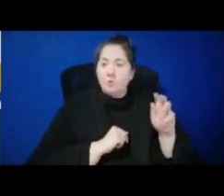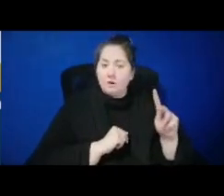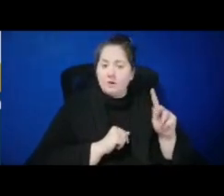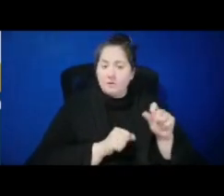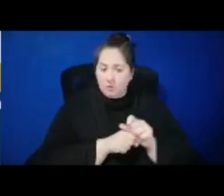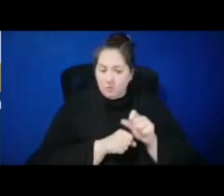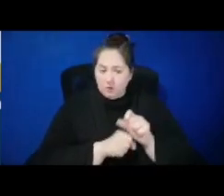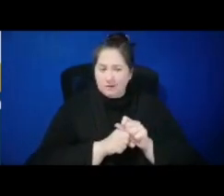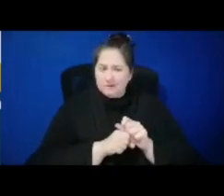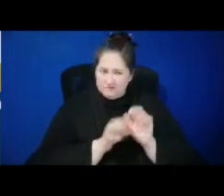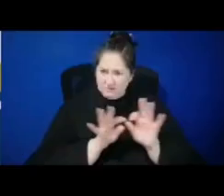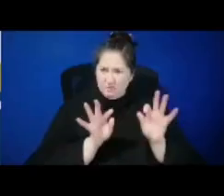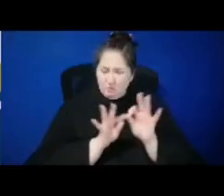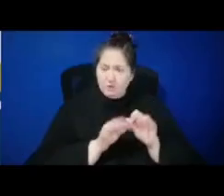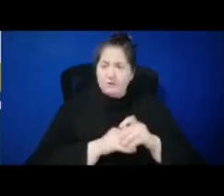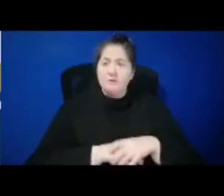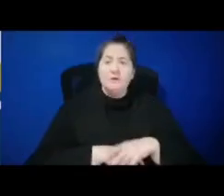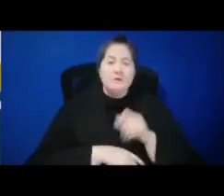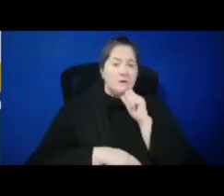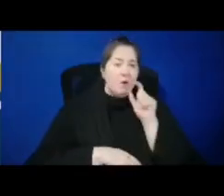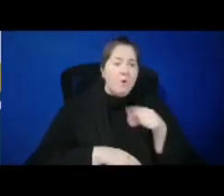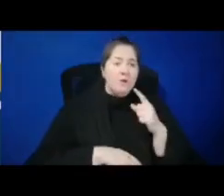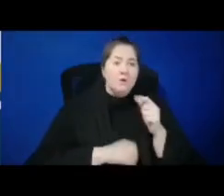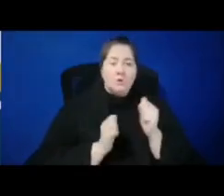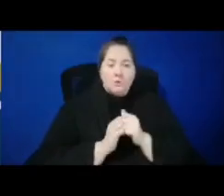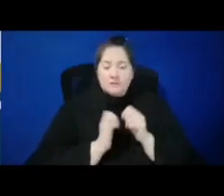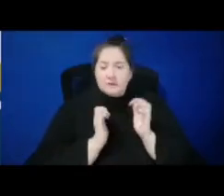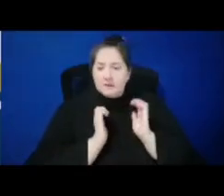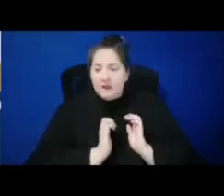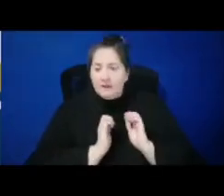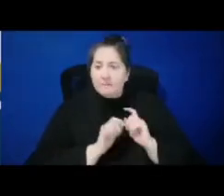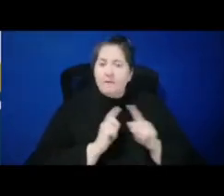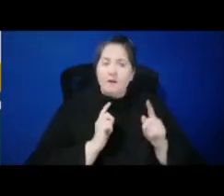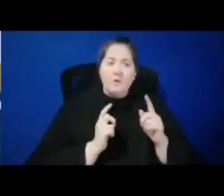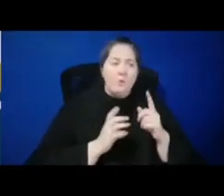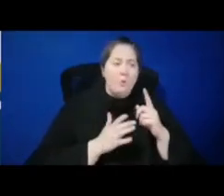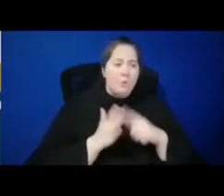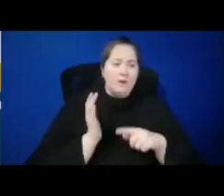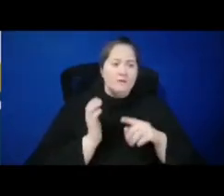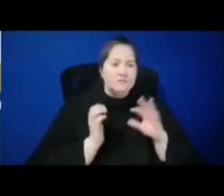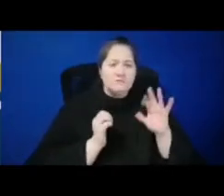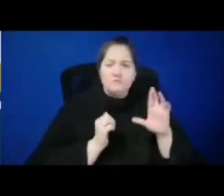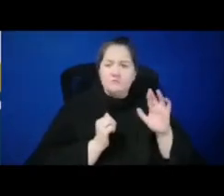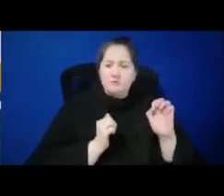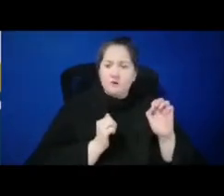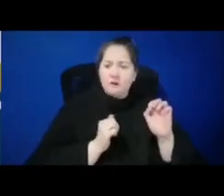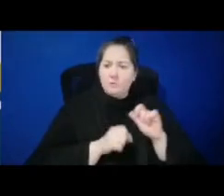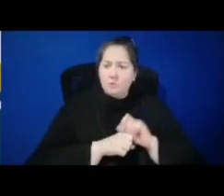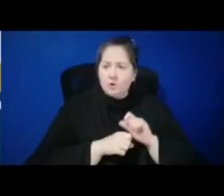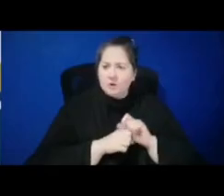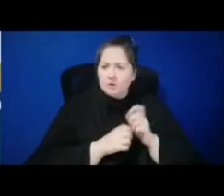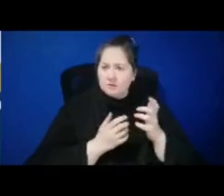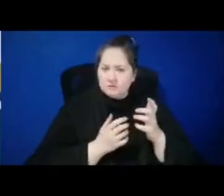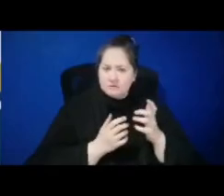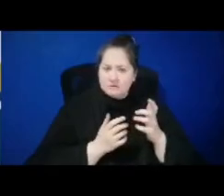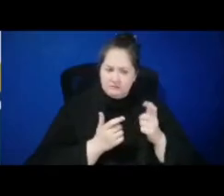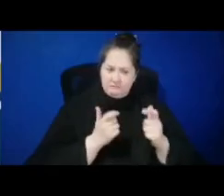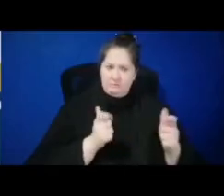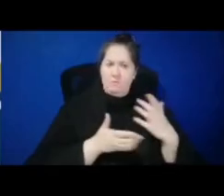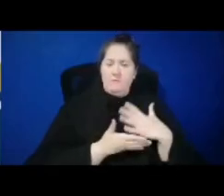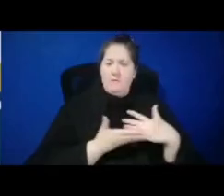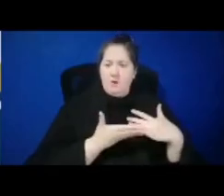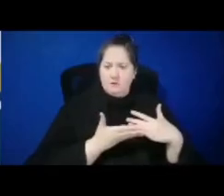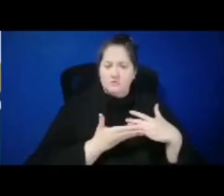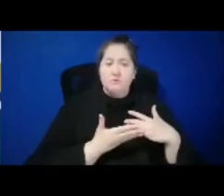really important too, is not just that you're with that client, but what is this framework? It's a bigger part of something. And so these